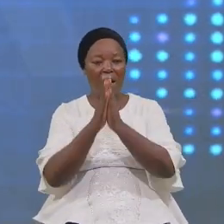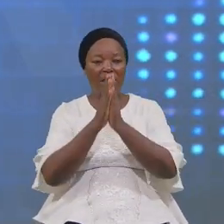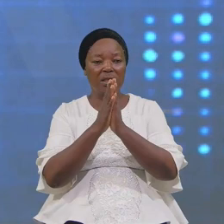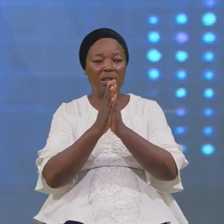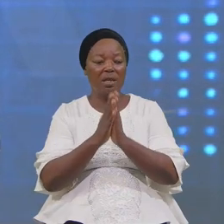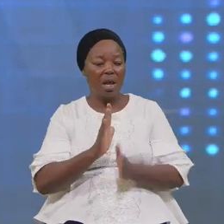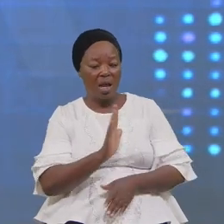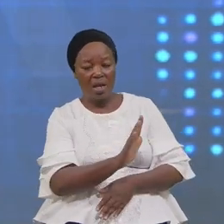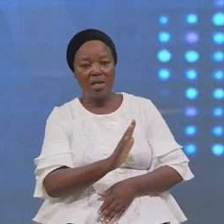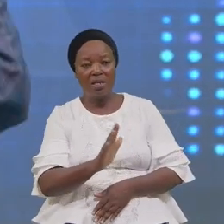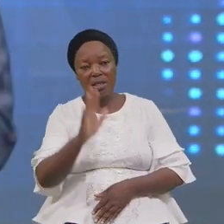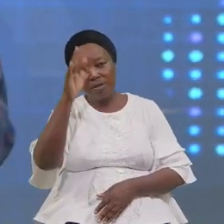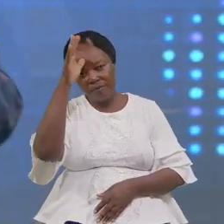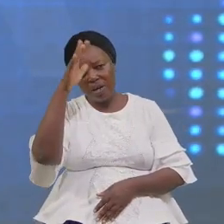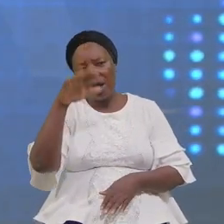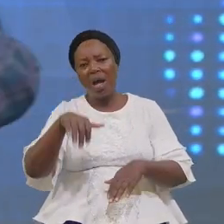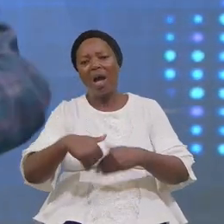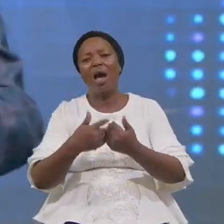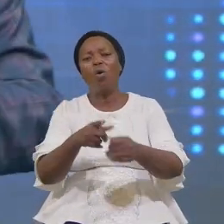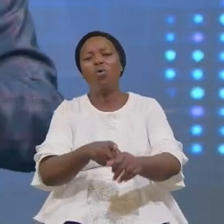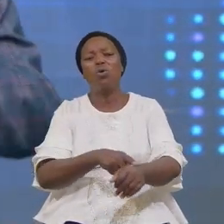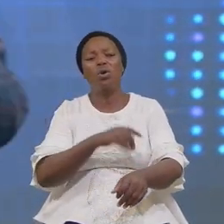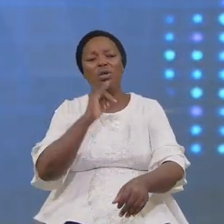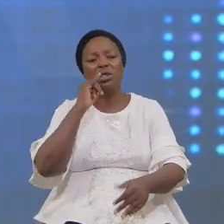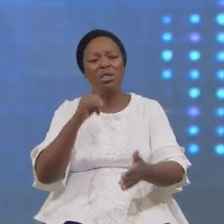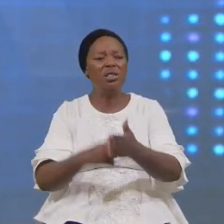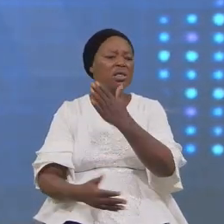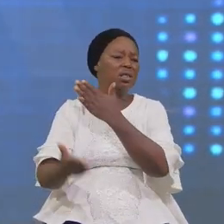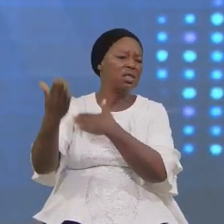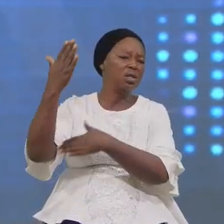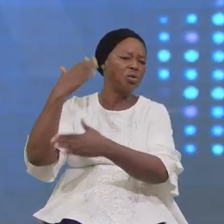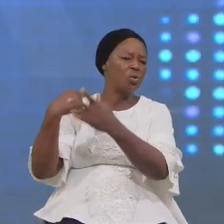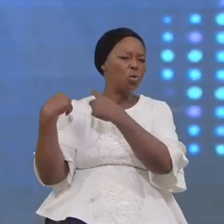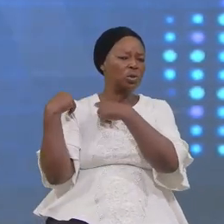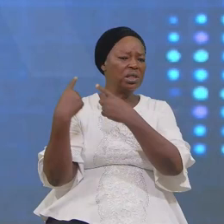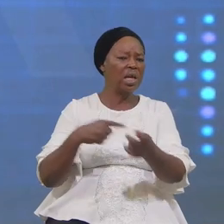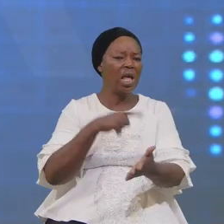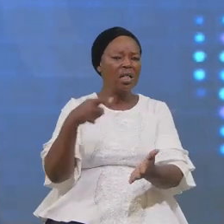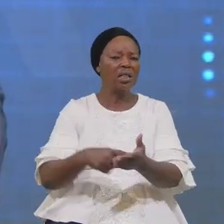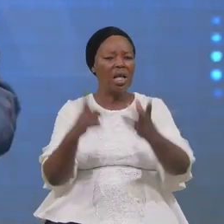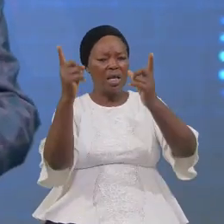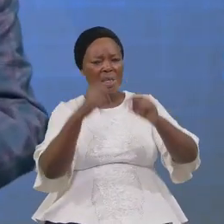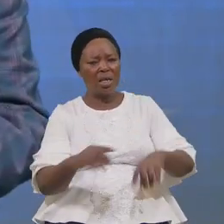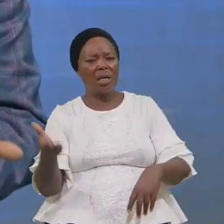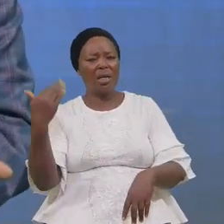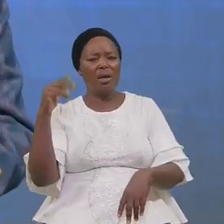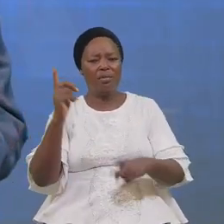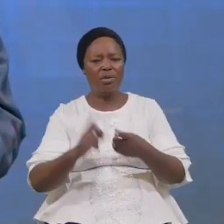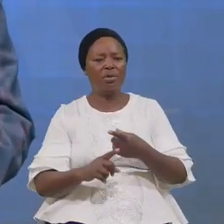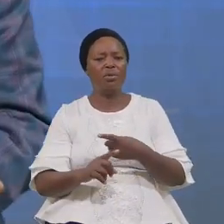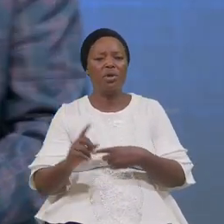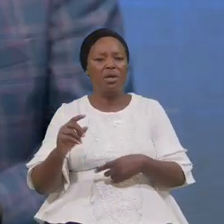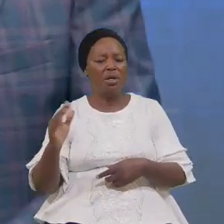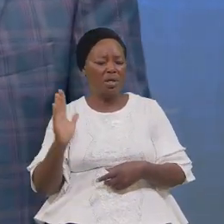long is it ago since this came unto him? And he